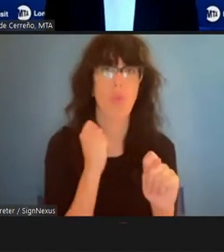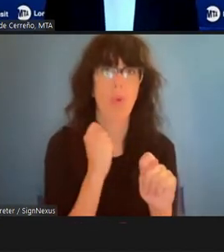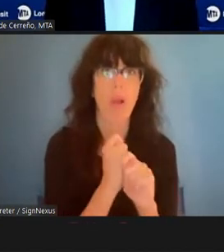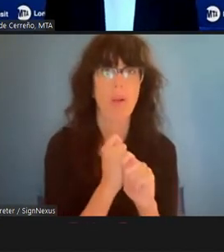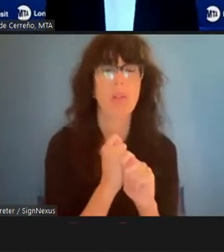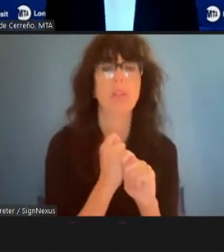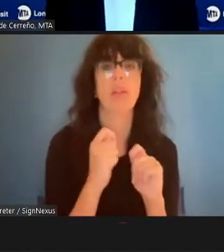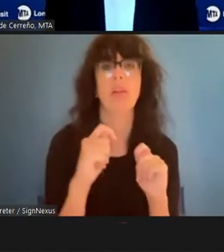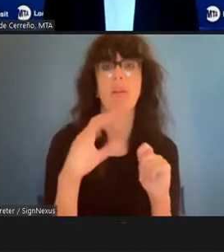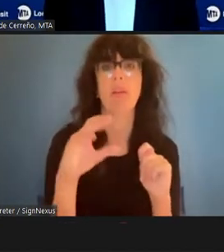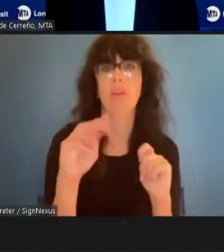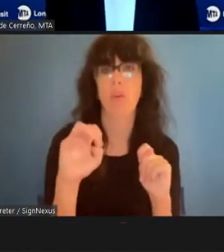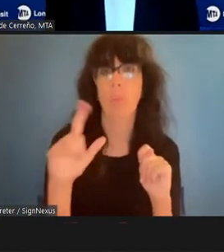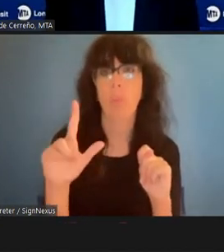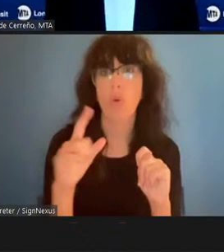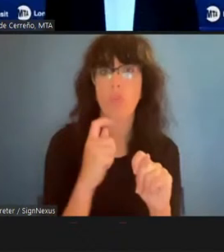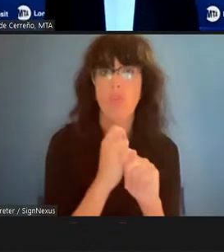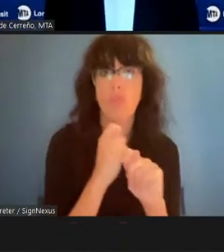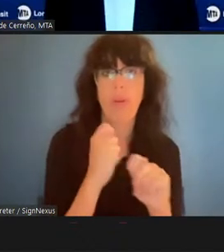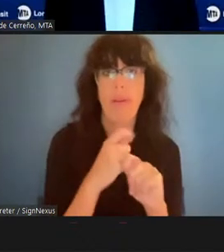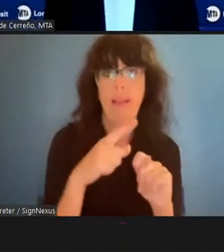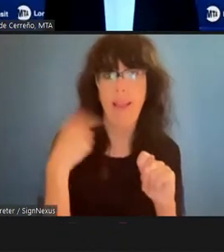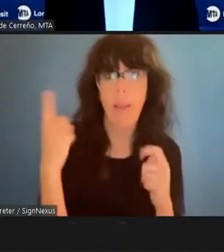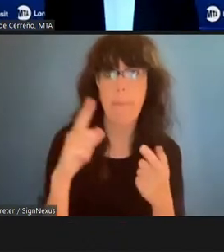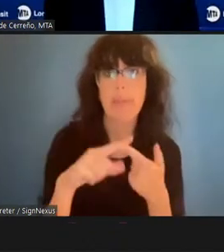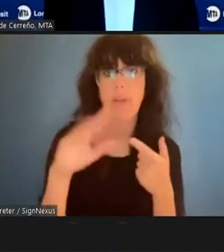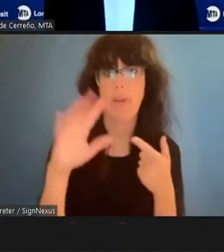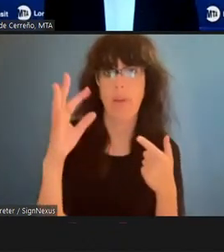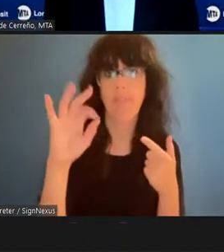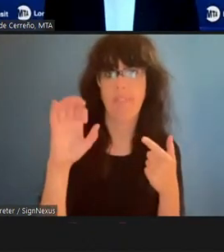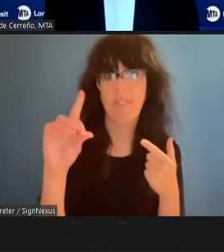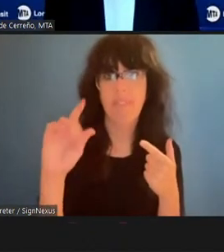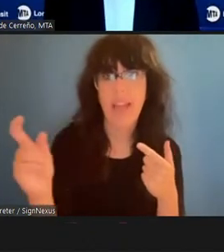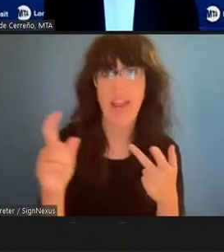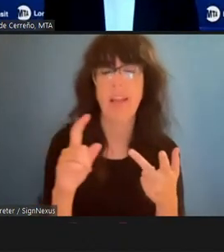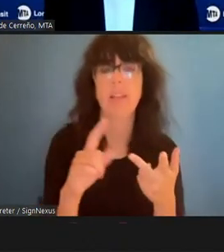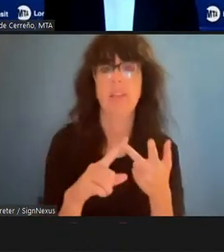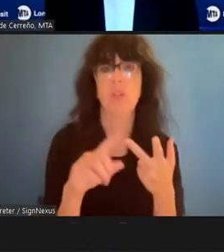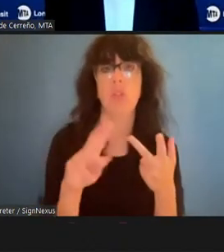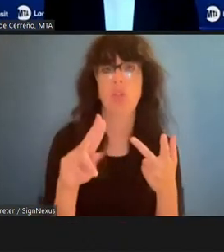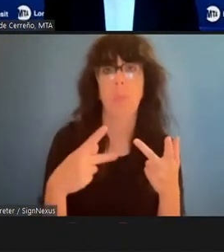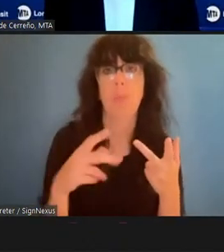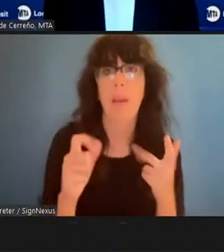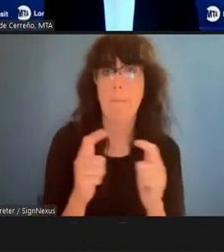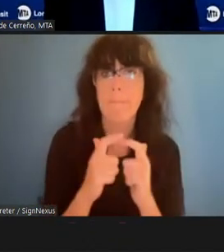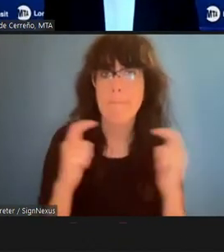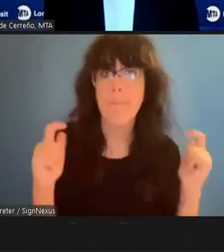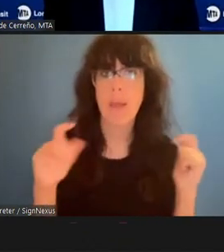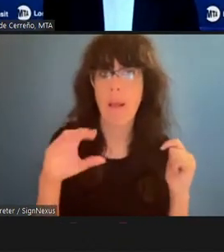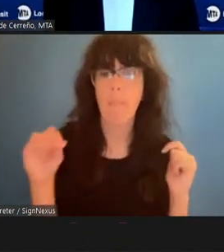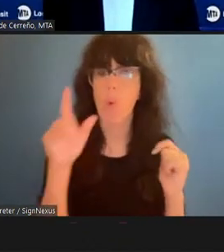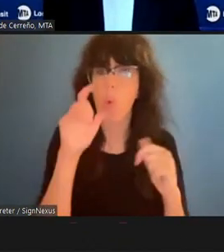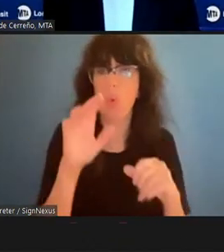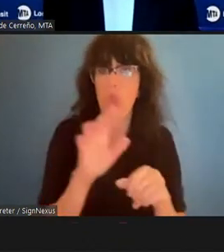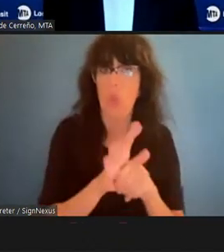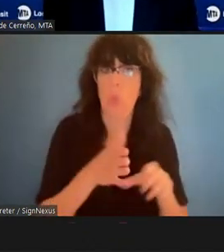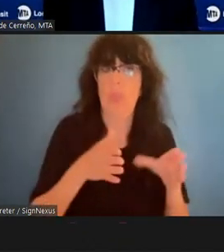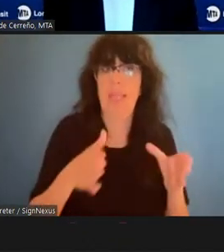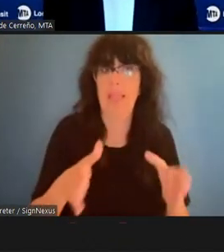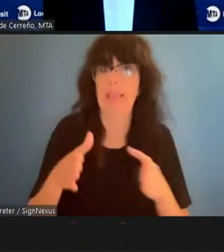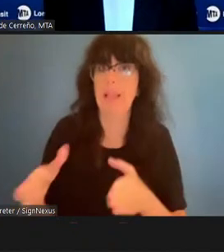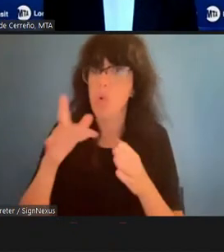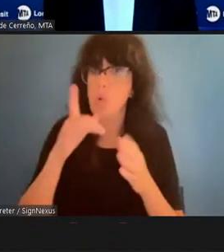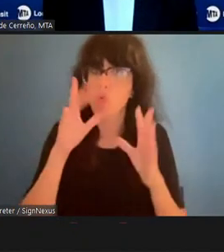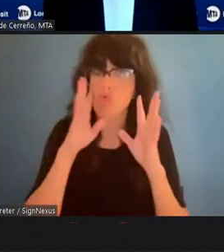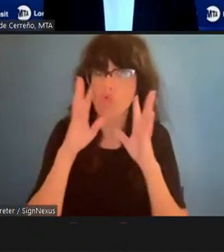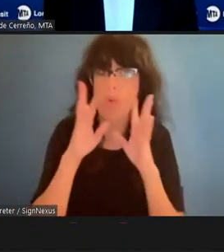vehicles amazon fedex ups these giant companies that are using the lanes and create much of the traffic rather